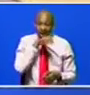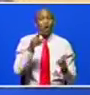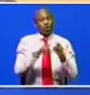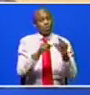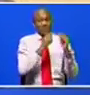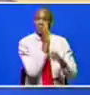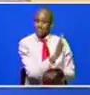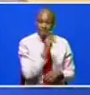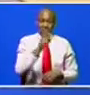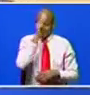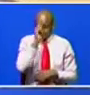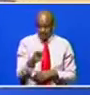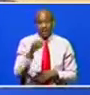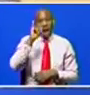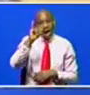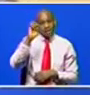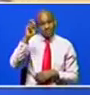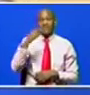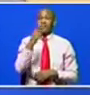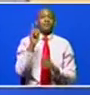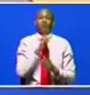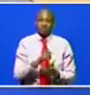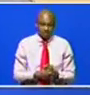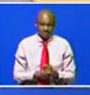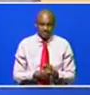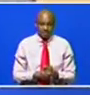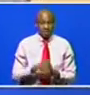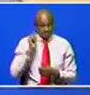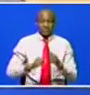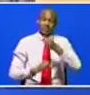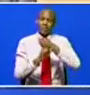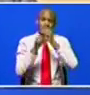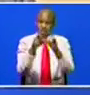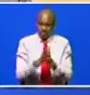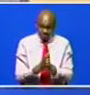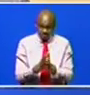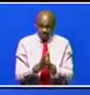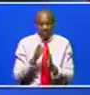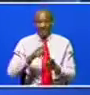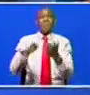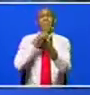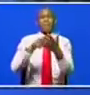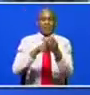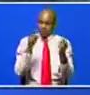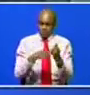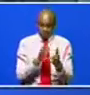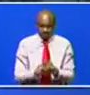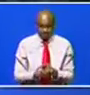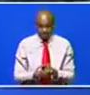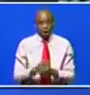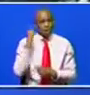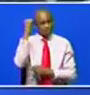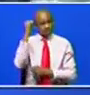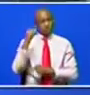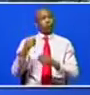also respect what IBC has said, and we should actually support them rather than castigate them. Political pundits argue